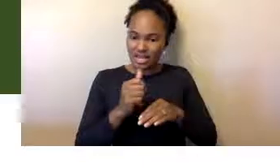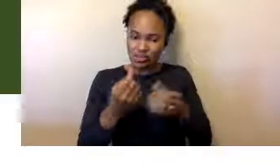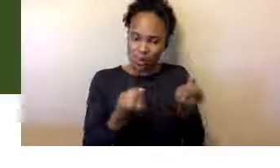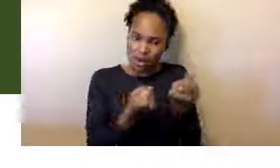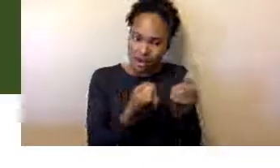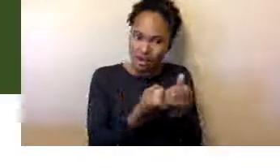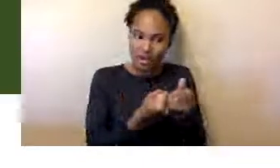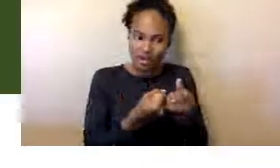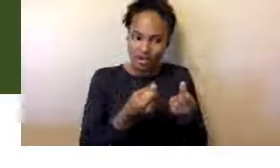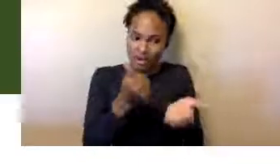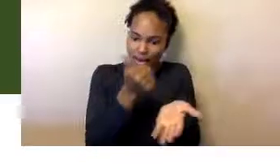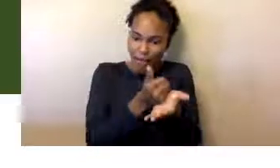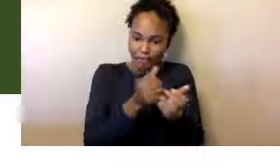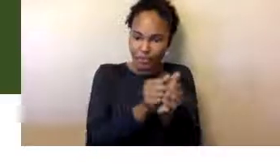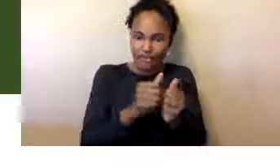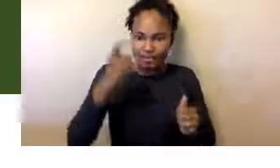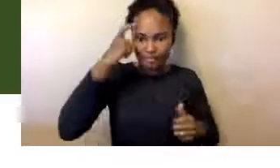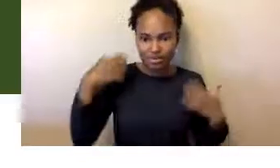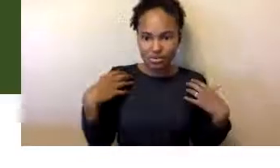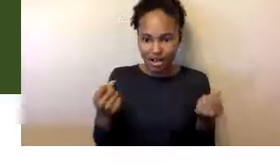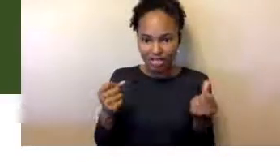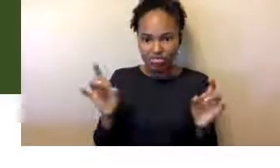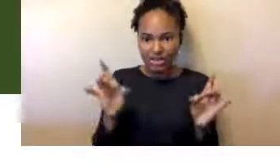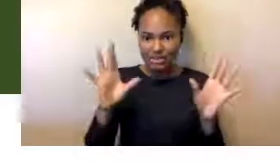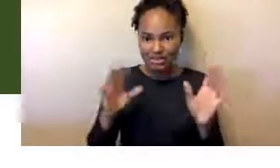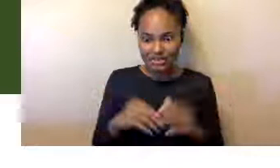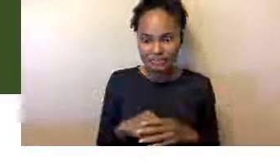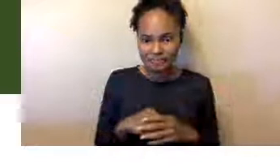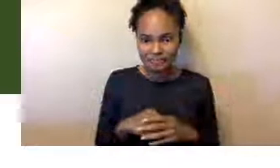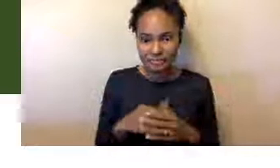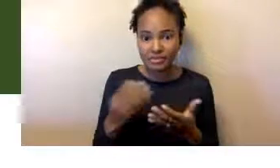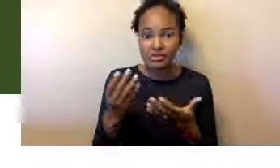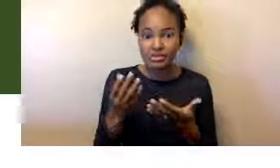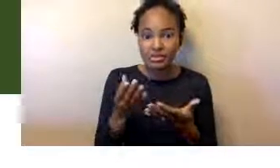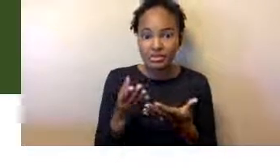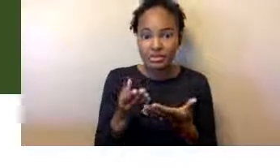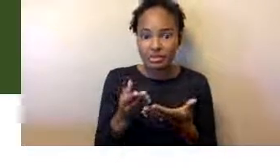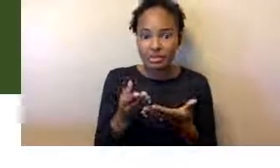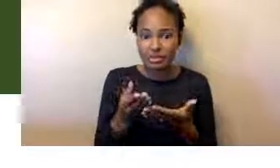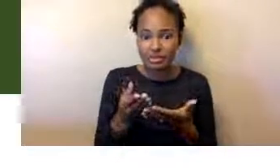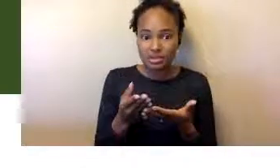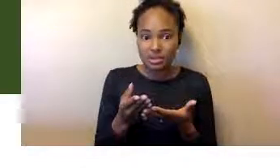a mental health crisis. So inadequate training for responding to individuals